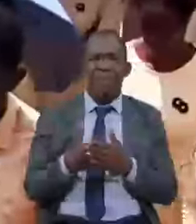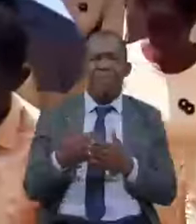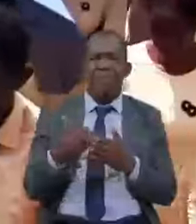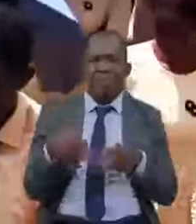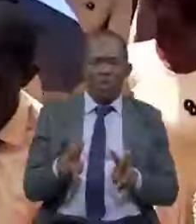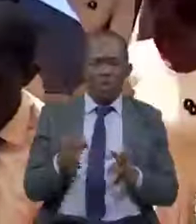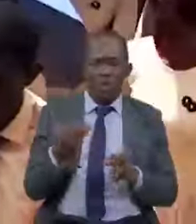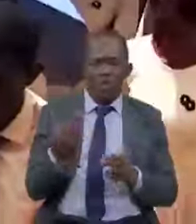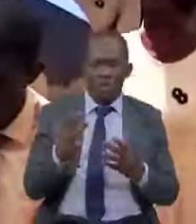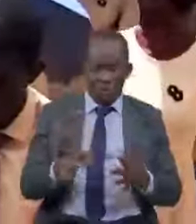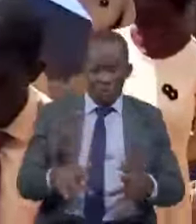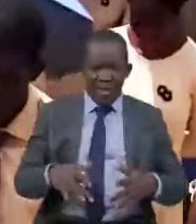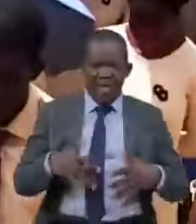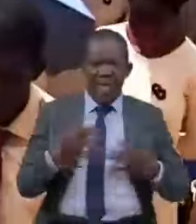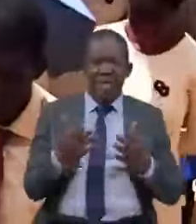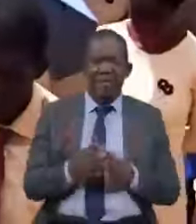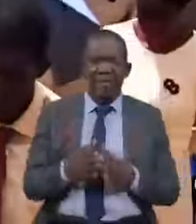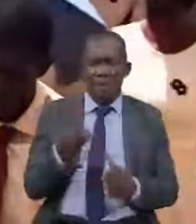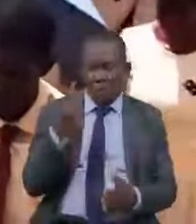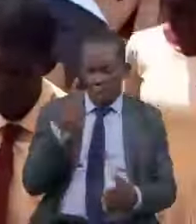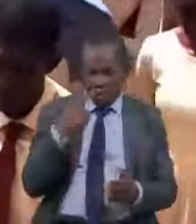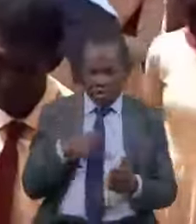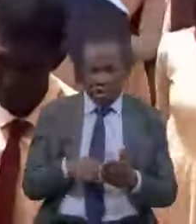Observe to do.